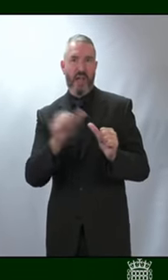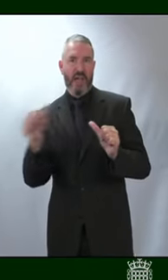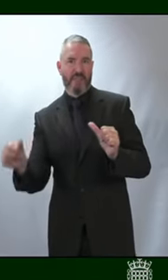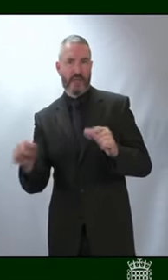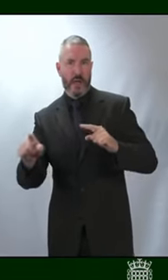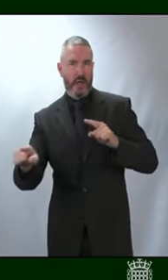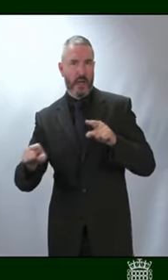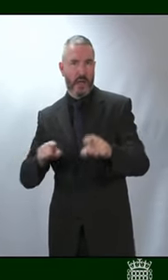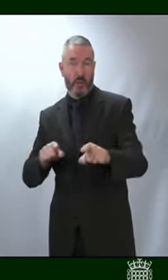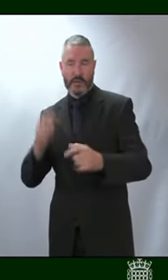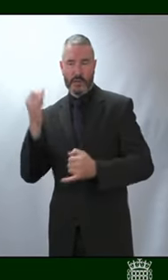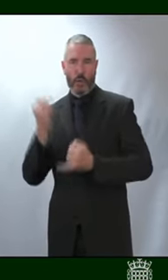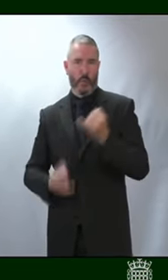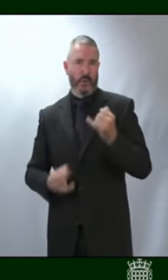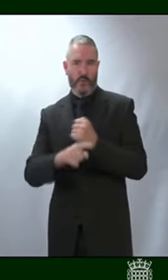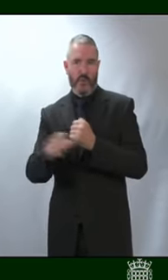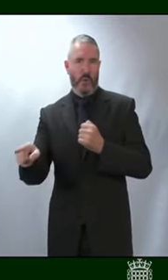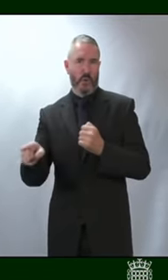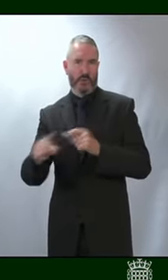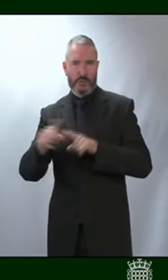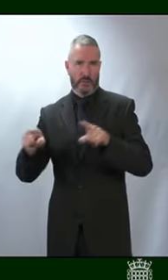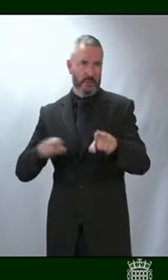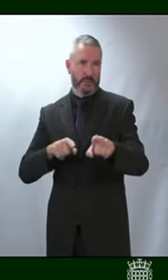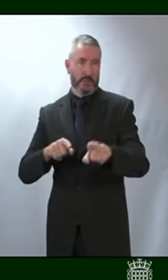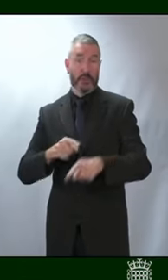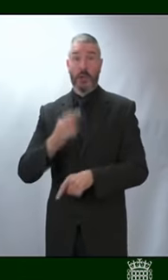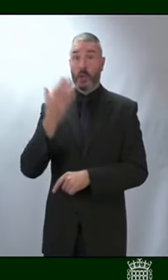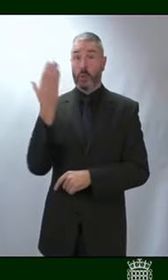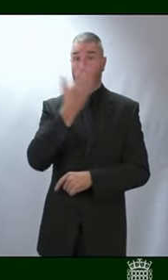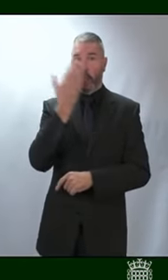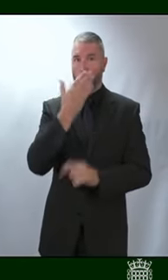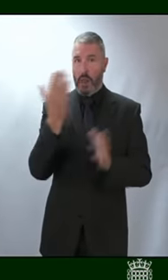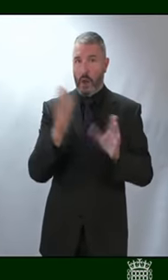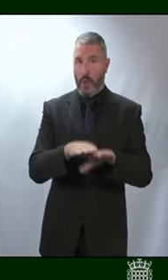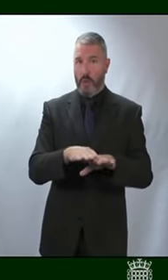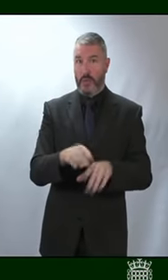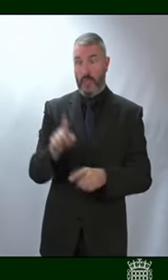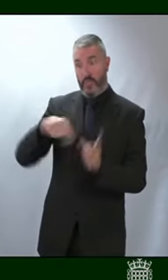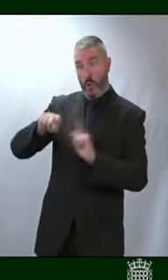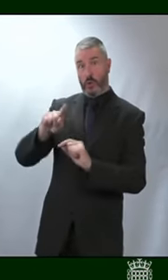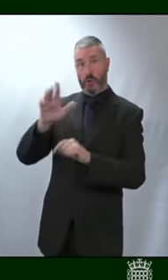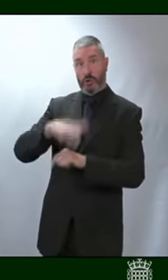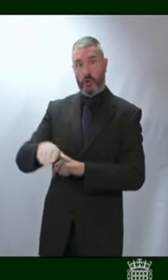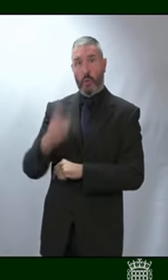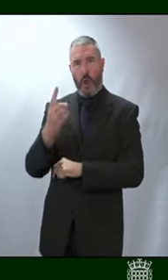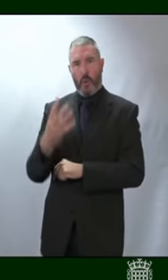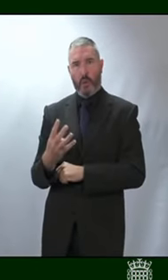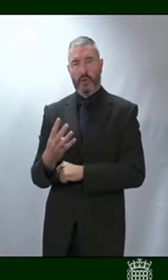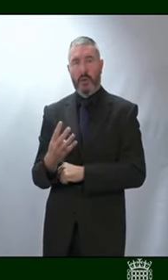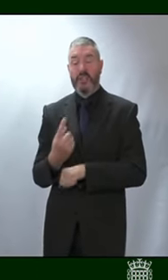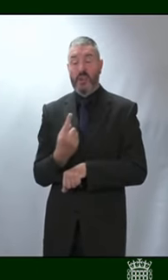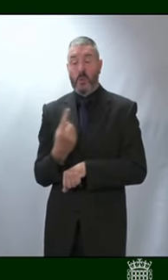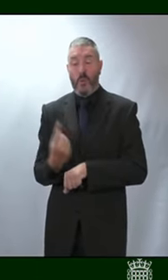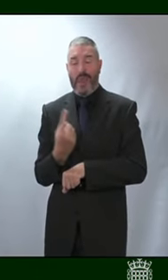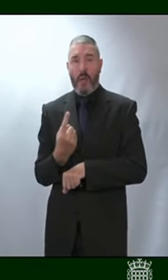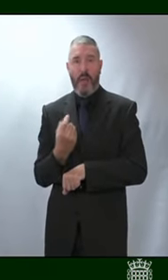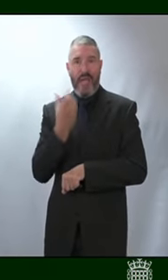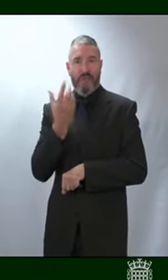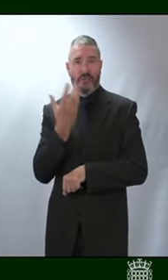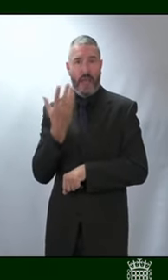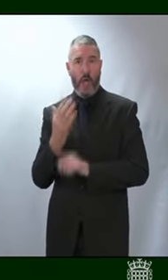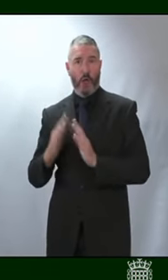gap was getting worse. Schools closed, and a quarter of these children did less than 1 hour's schoolwork a